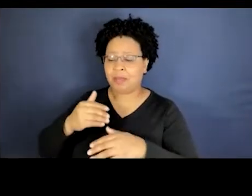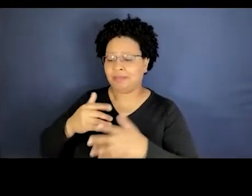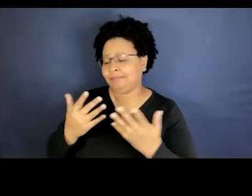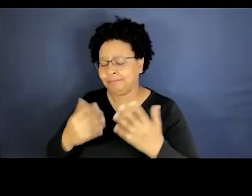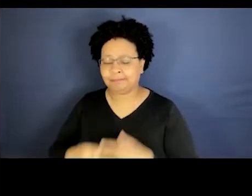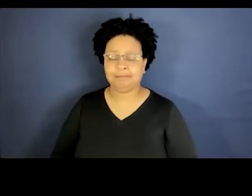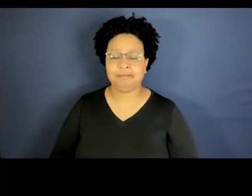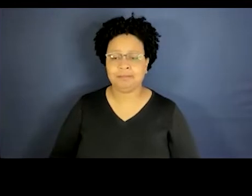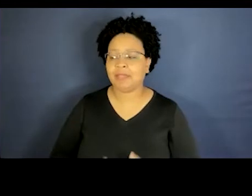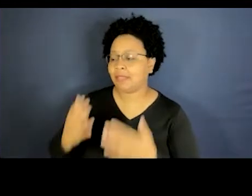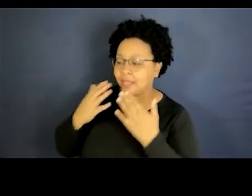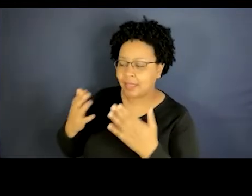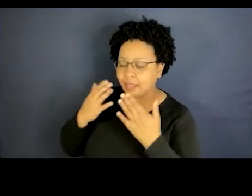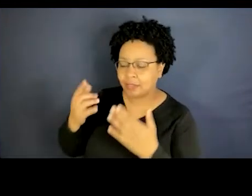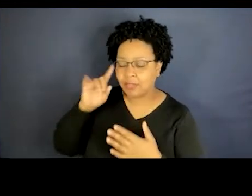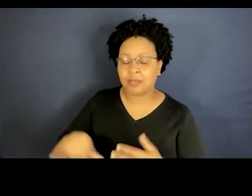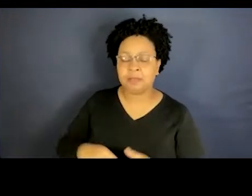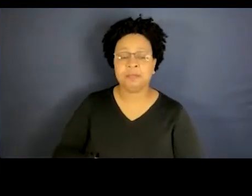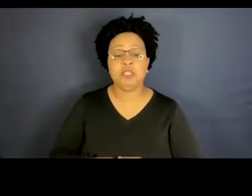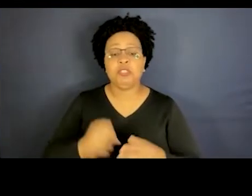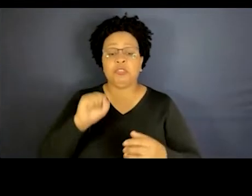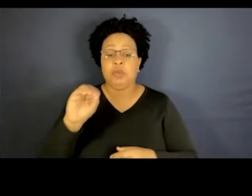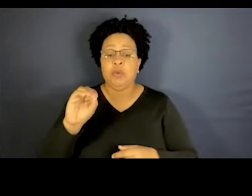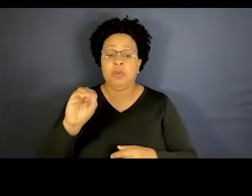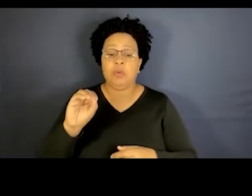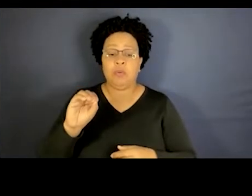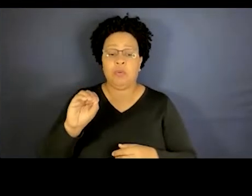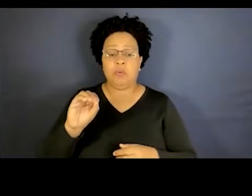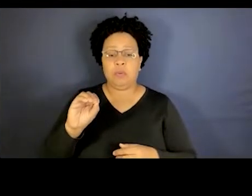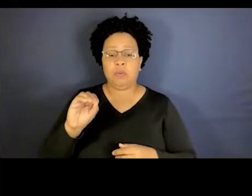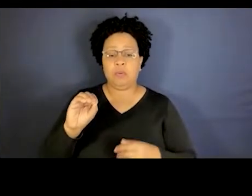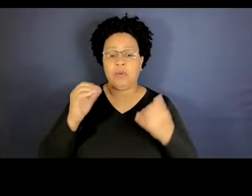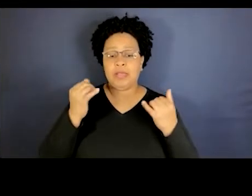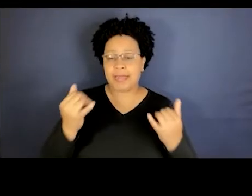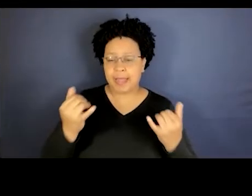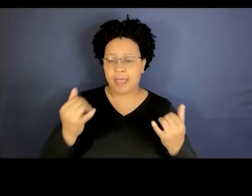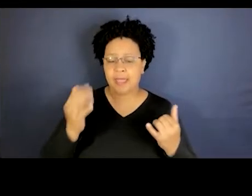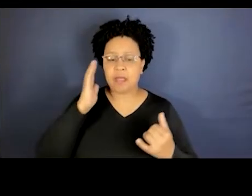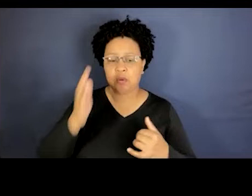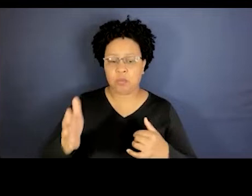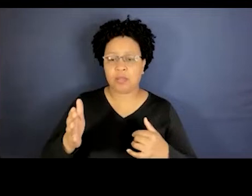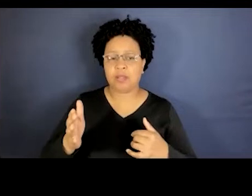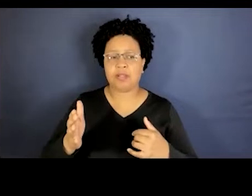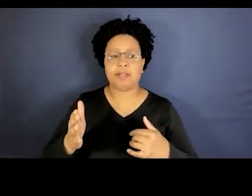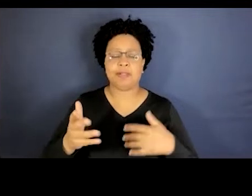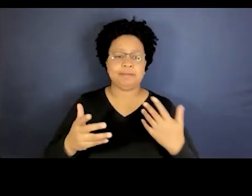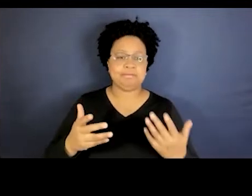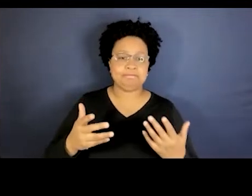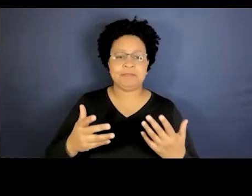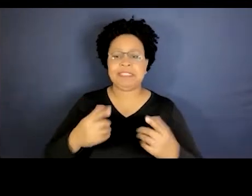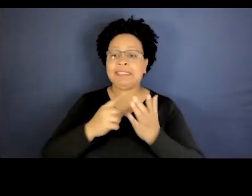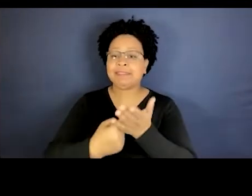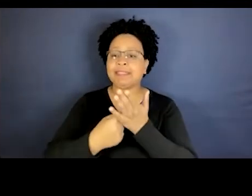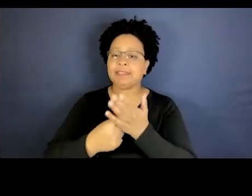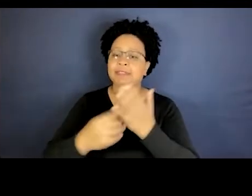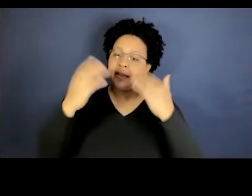Absolutely. Thank you for that. And so now we're going to go into the next phase